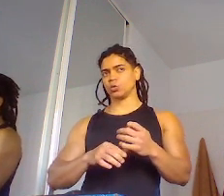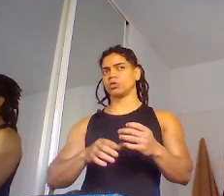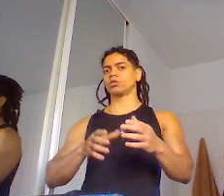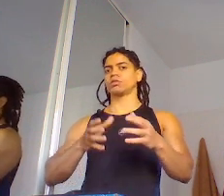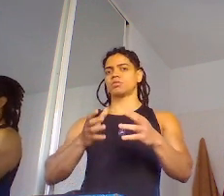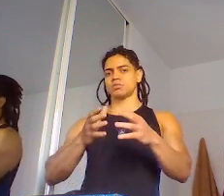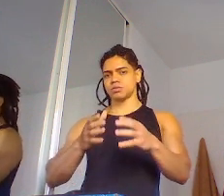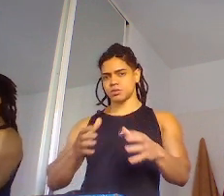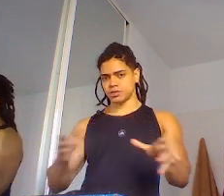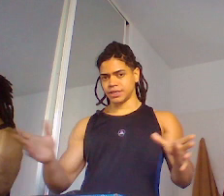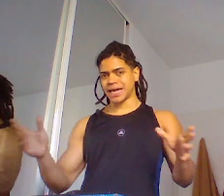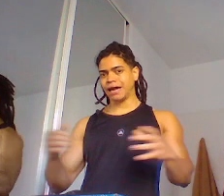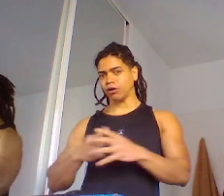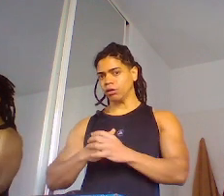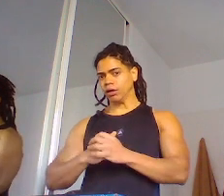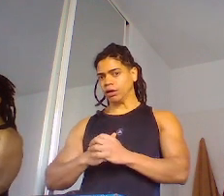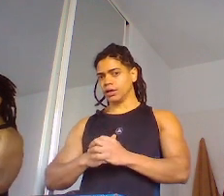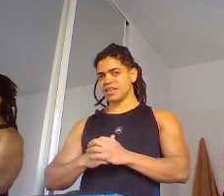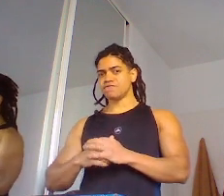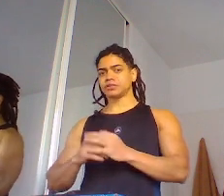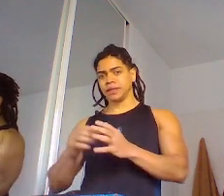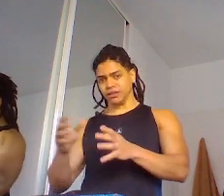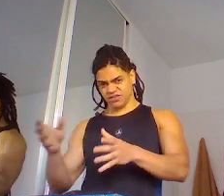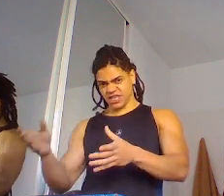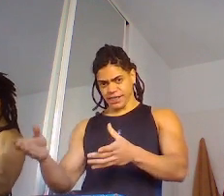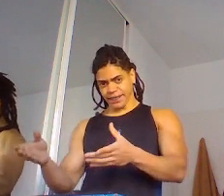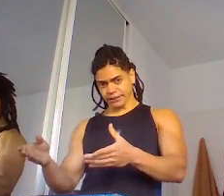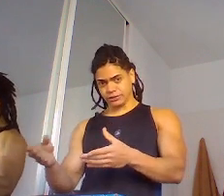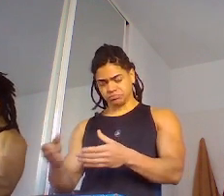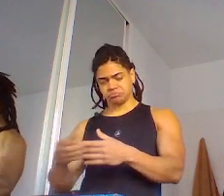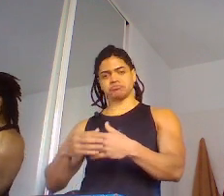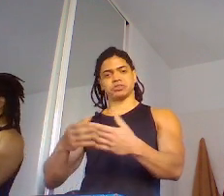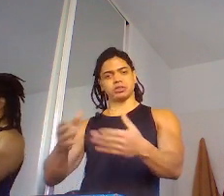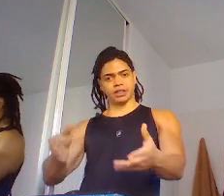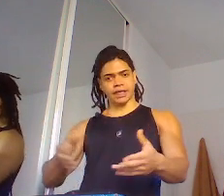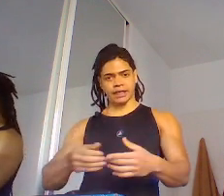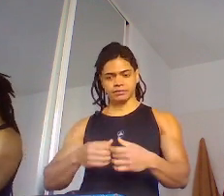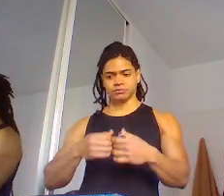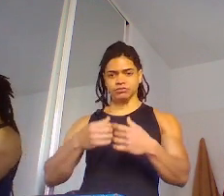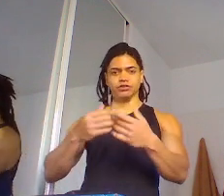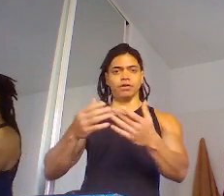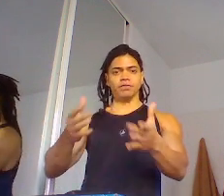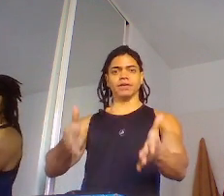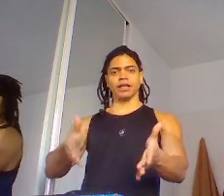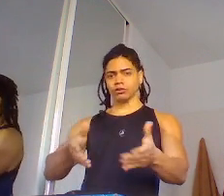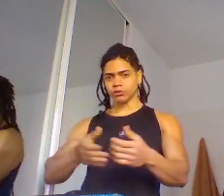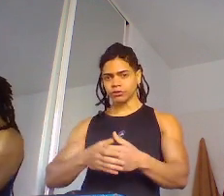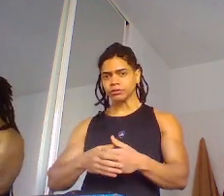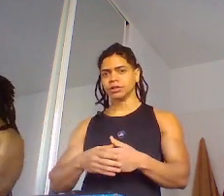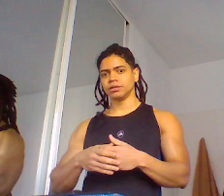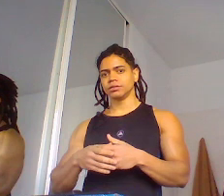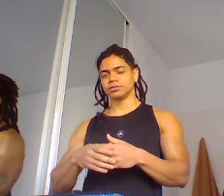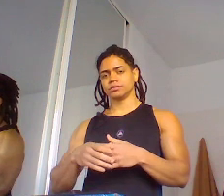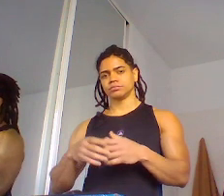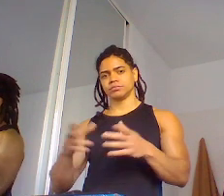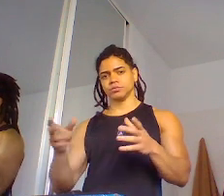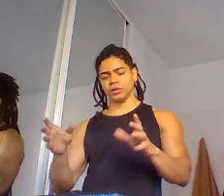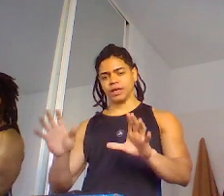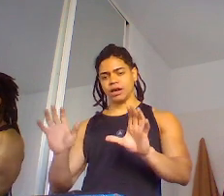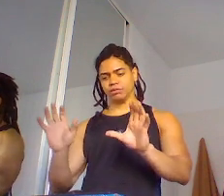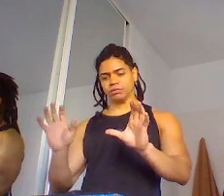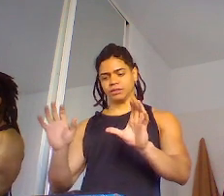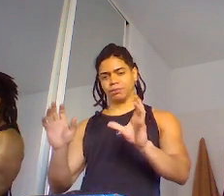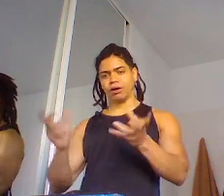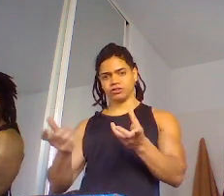the now investment in affiliates, such as joint ventures,